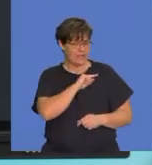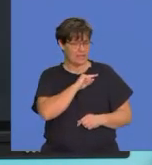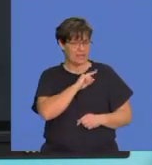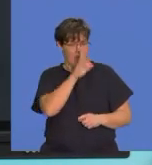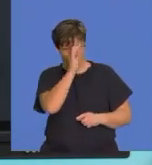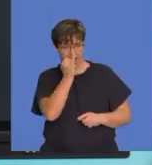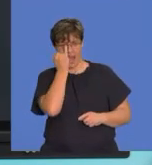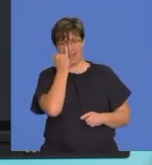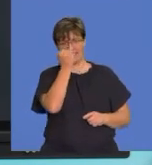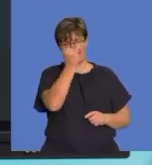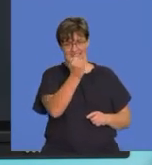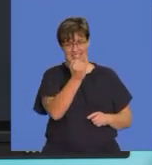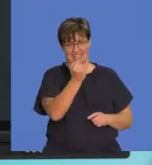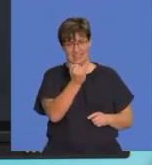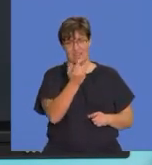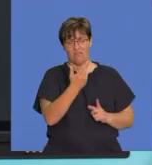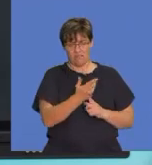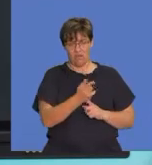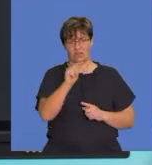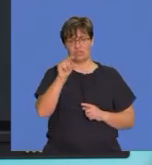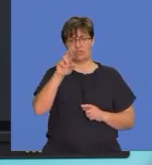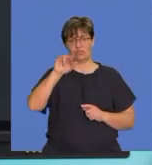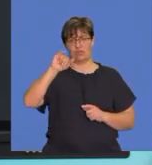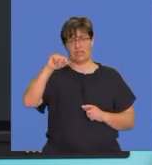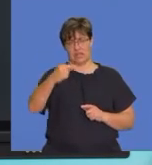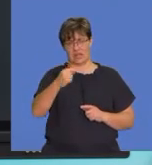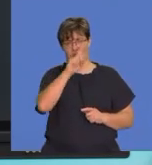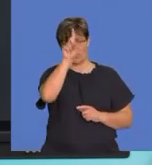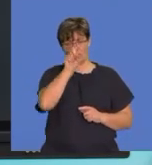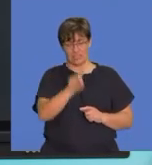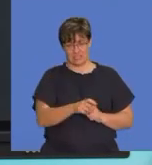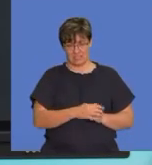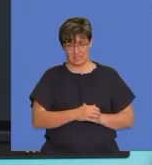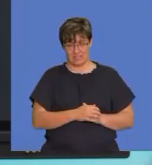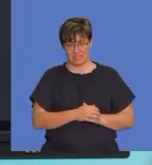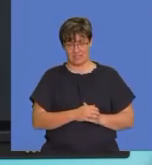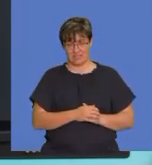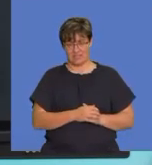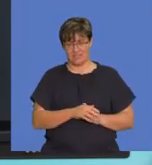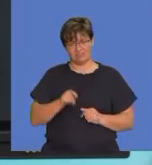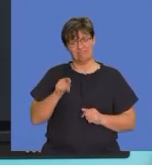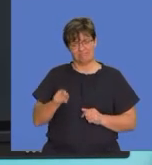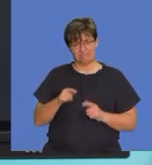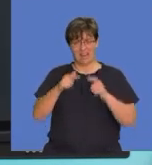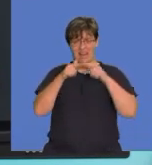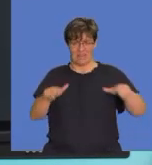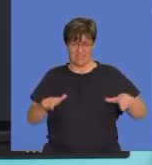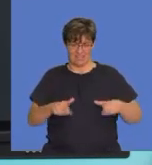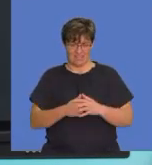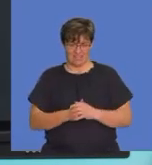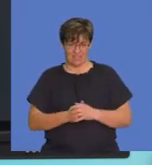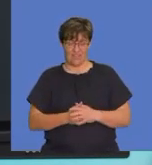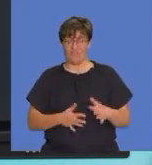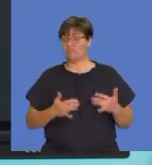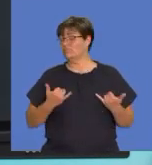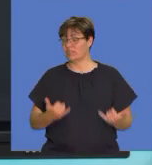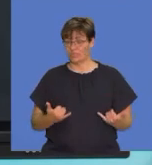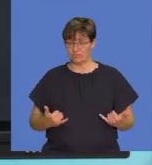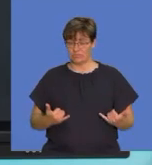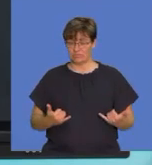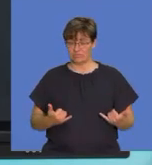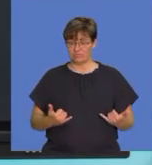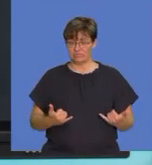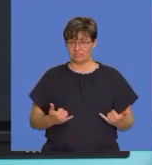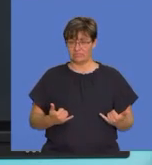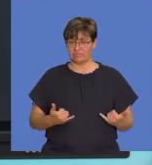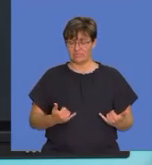investigate triangles. Why? Because that's the big idea of a trigonometric question at this particular